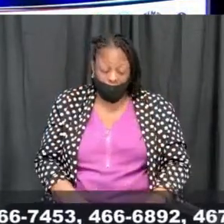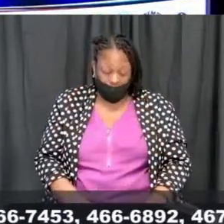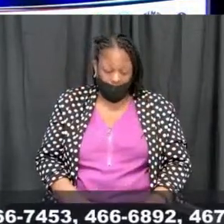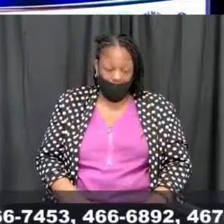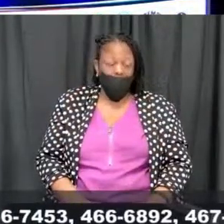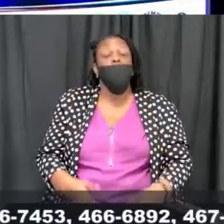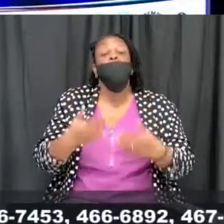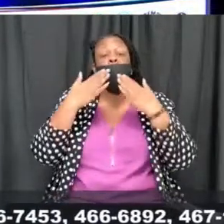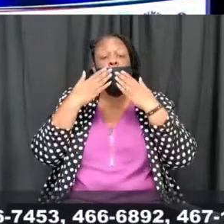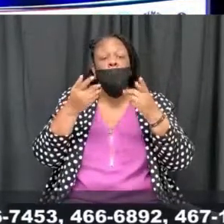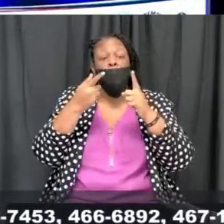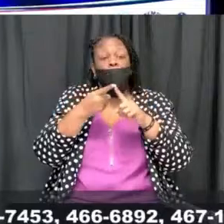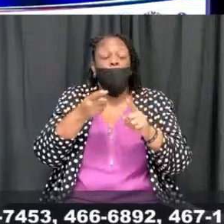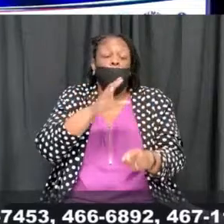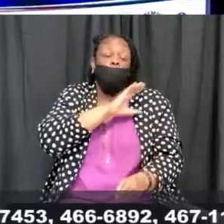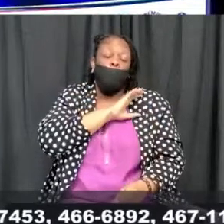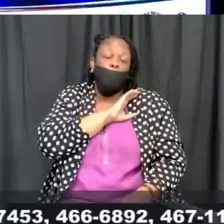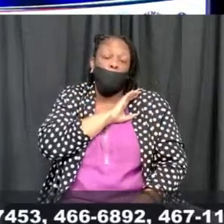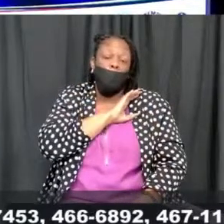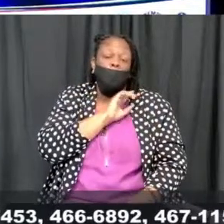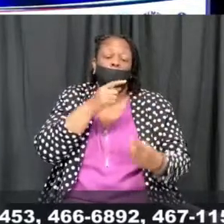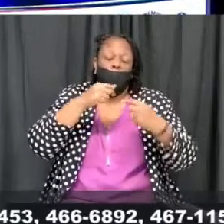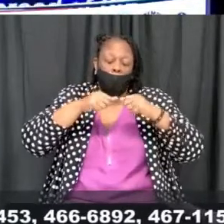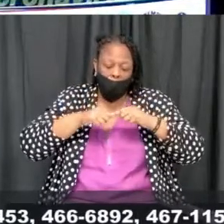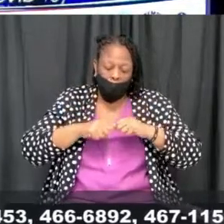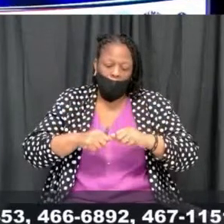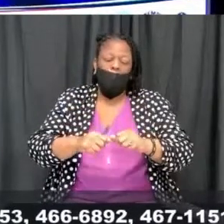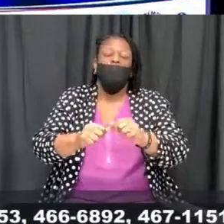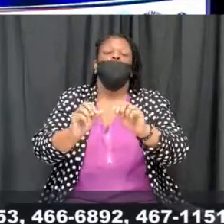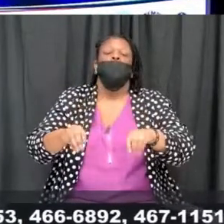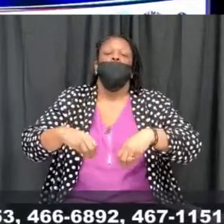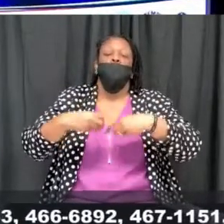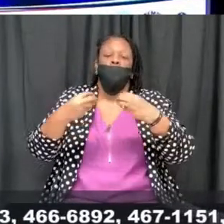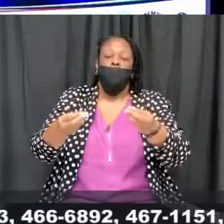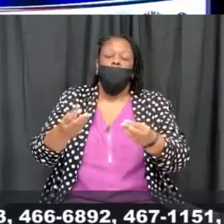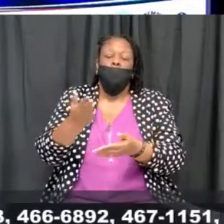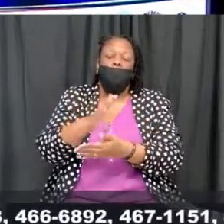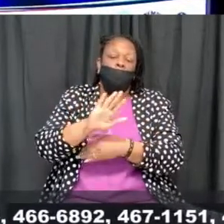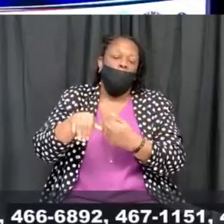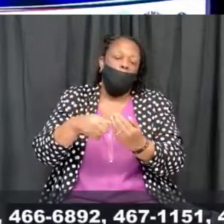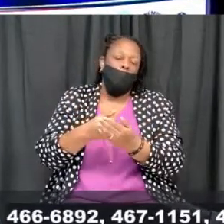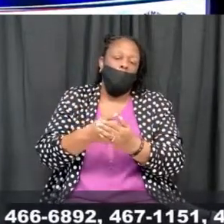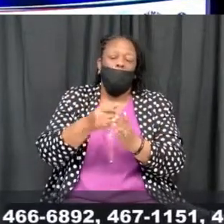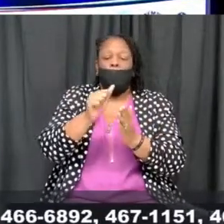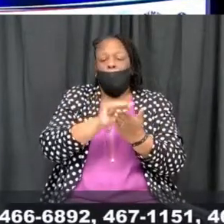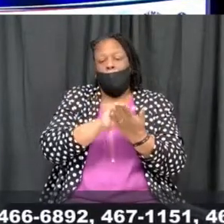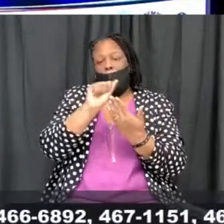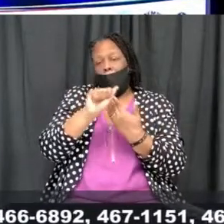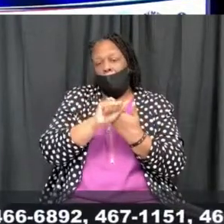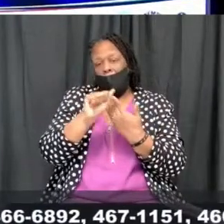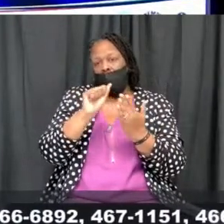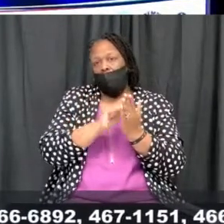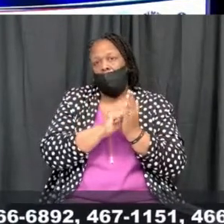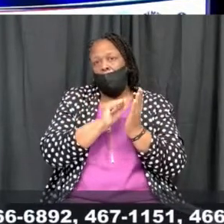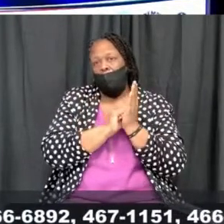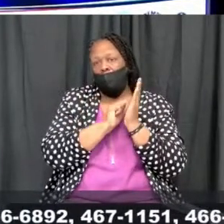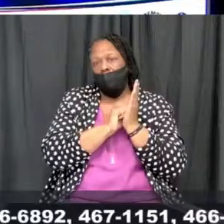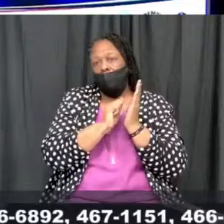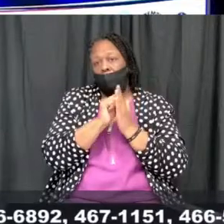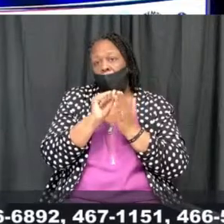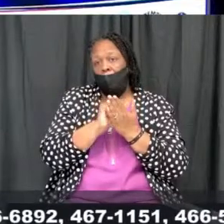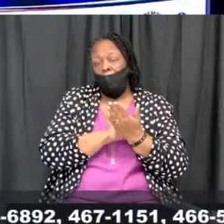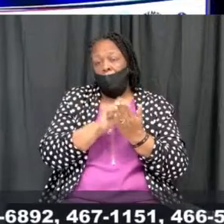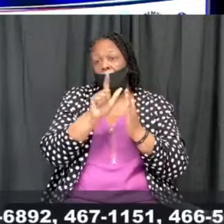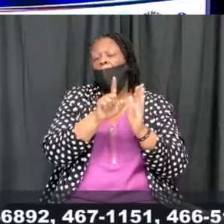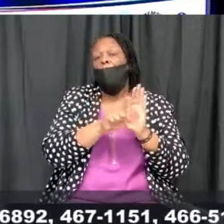to, you know, update us in terms of the COVID-19 Act and what we're supposed to do and keeping